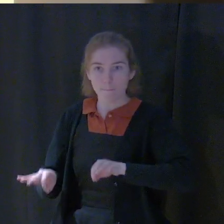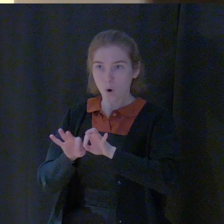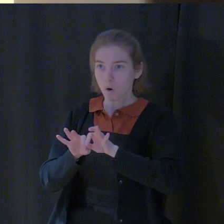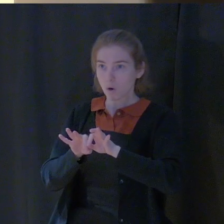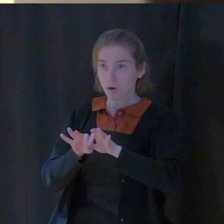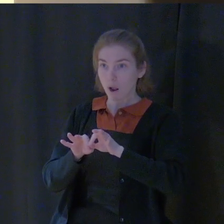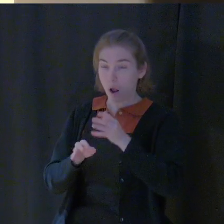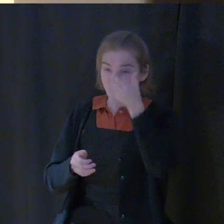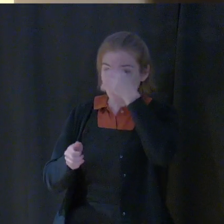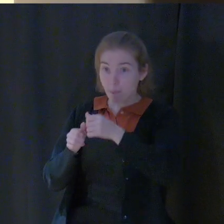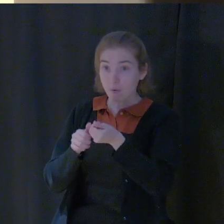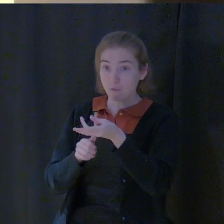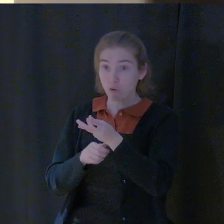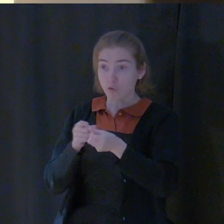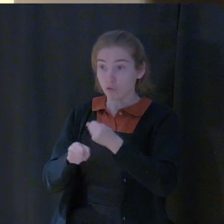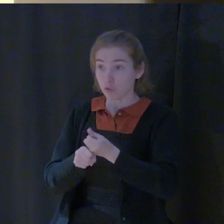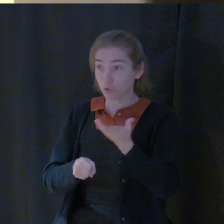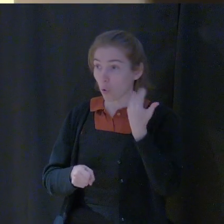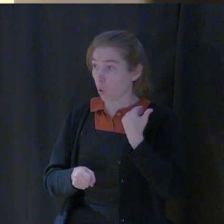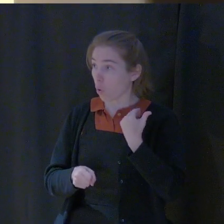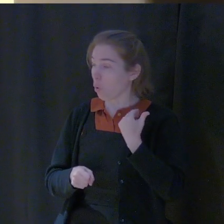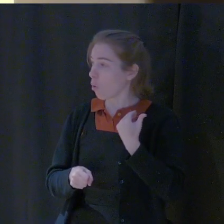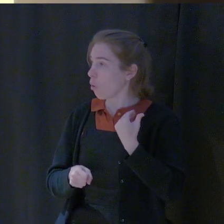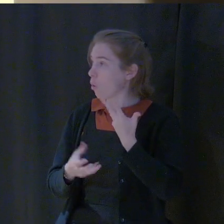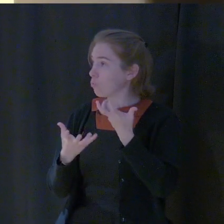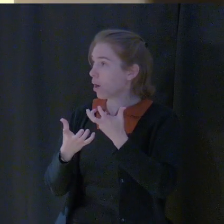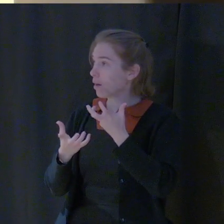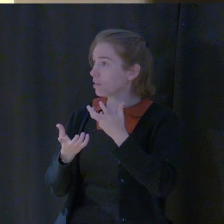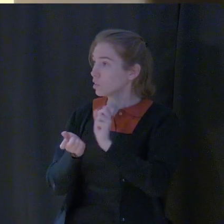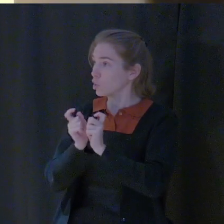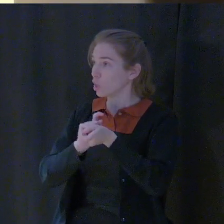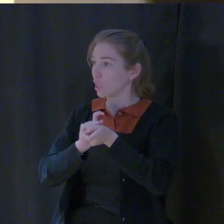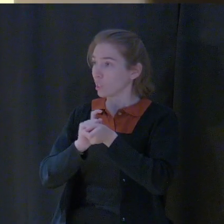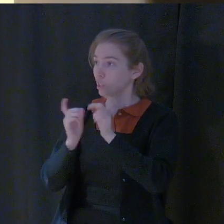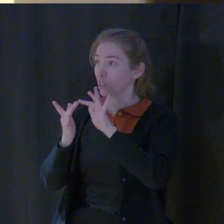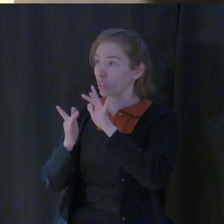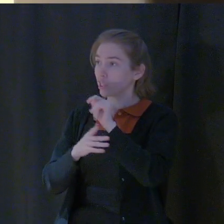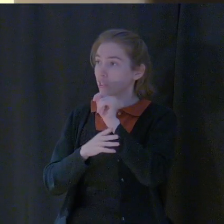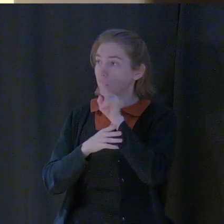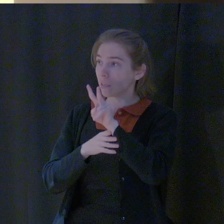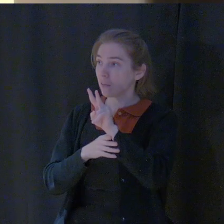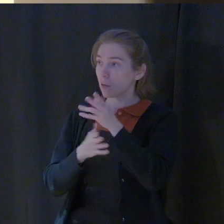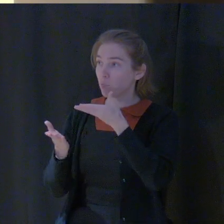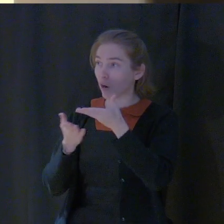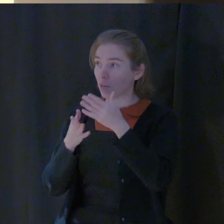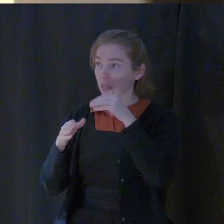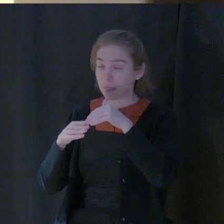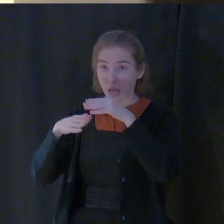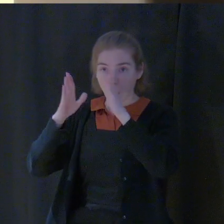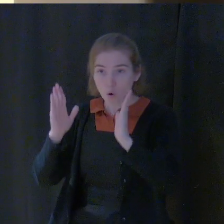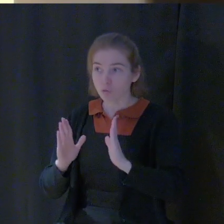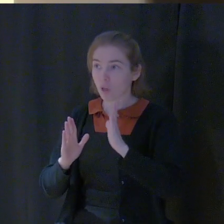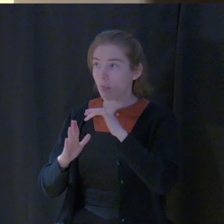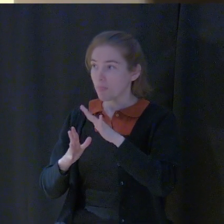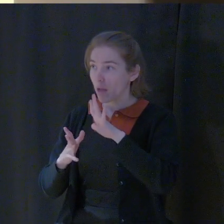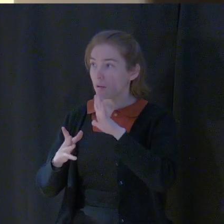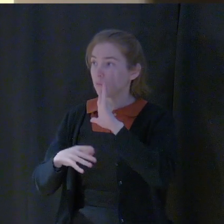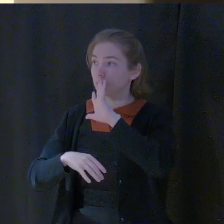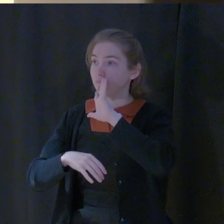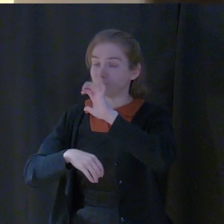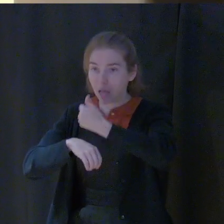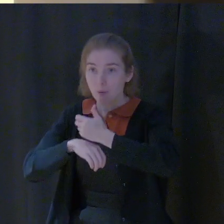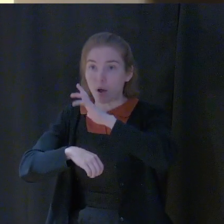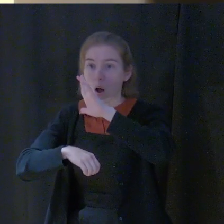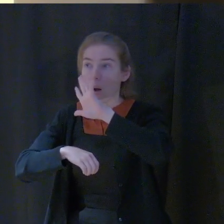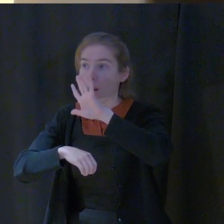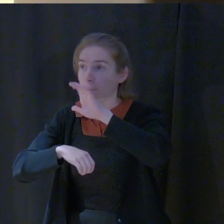remember several years ago, we were going to change internet and TV providers in our house, and so they made an appointment with me to be